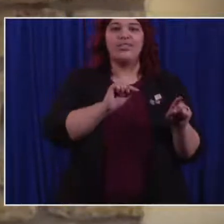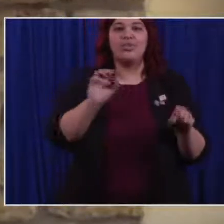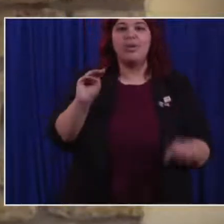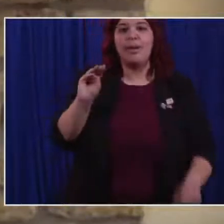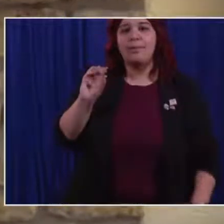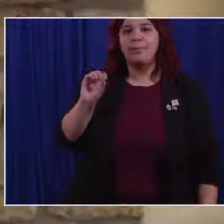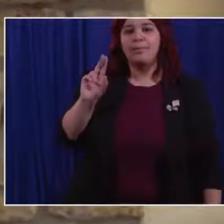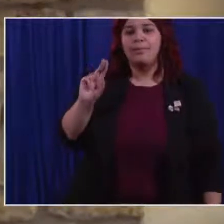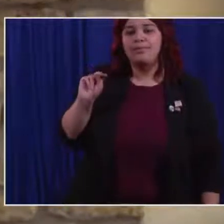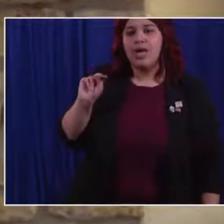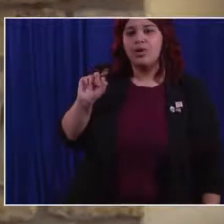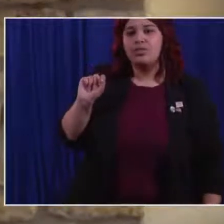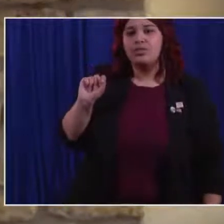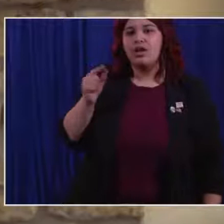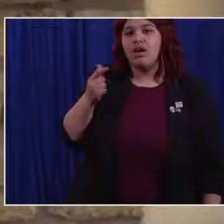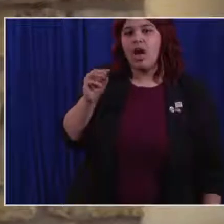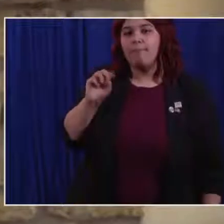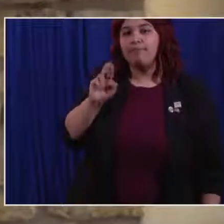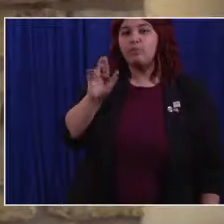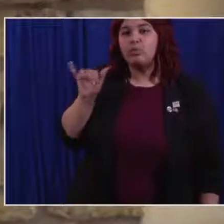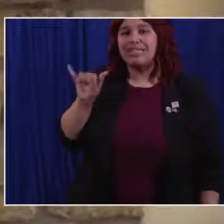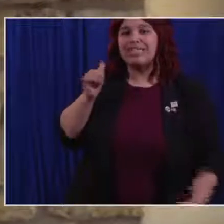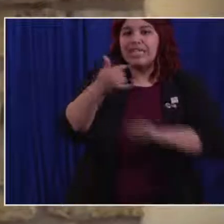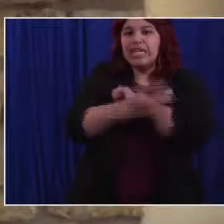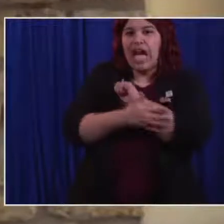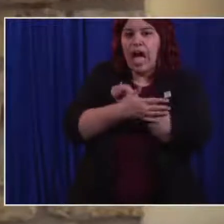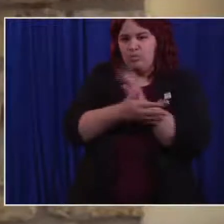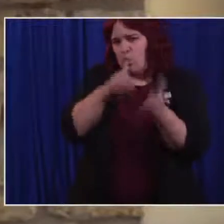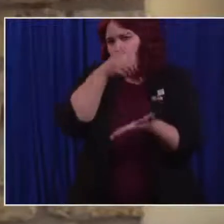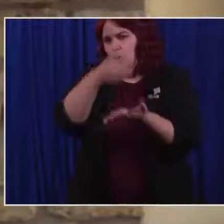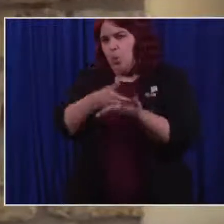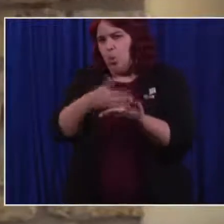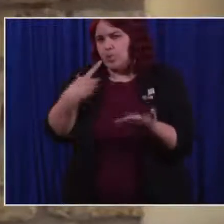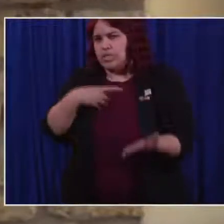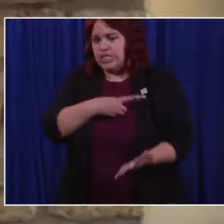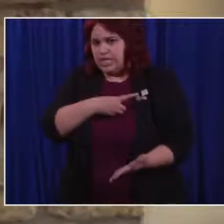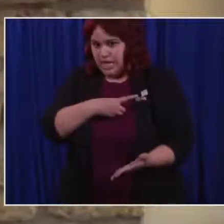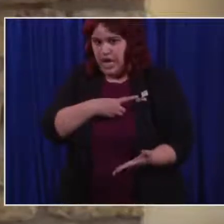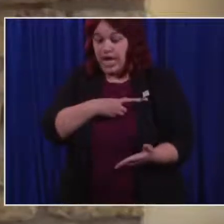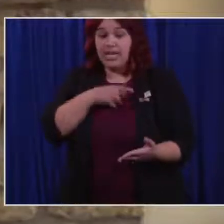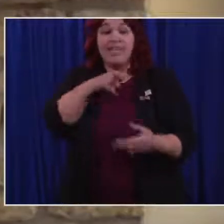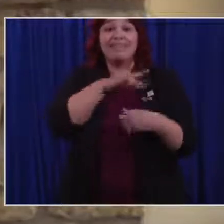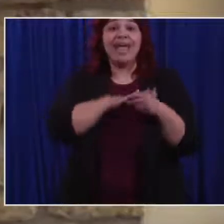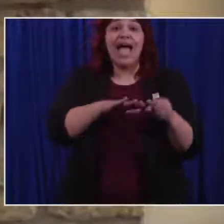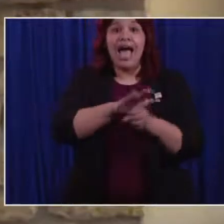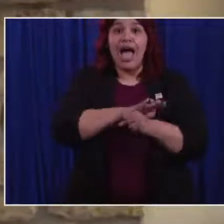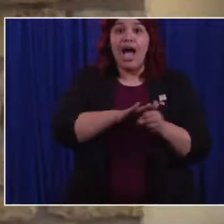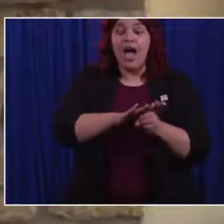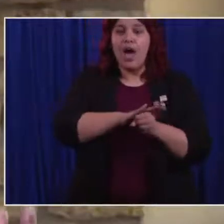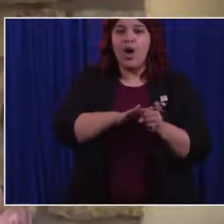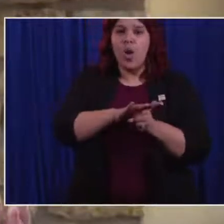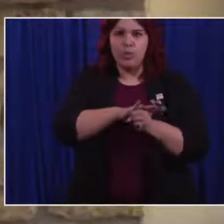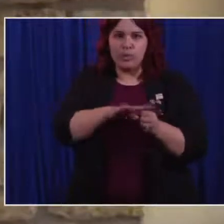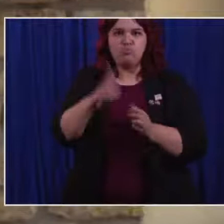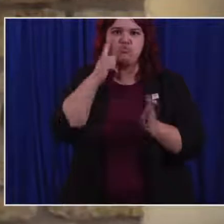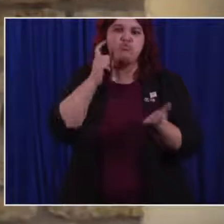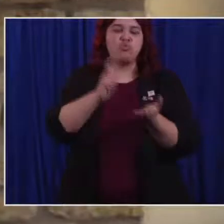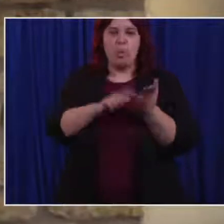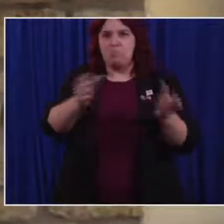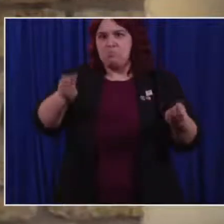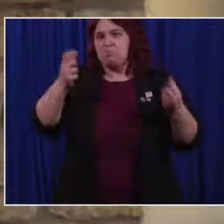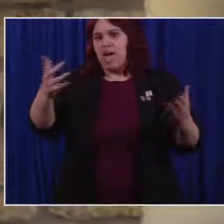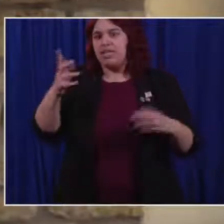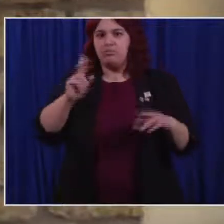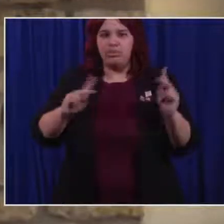Montgomery County, close to Dayton. High African-American population. They're going to vaccinate 600 people